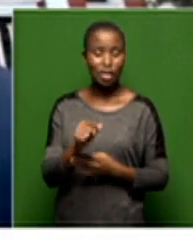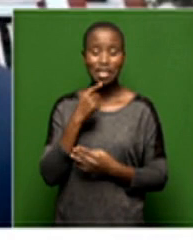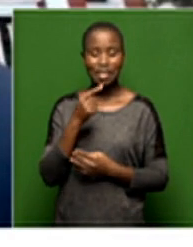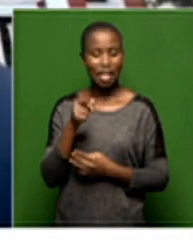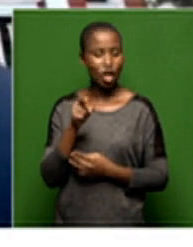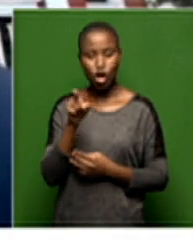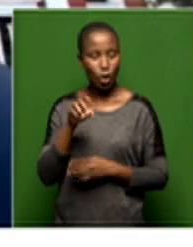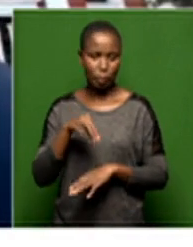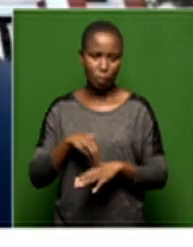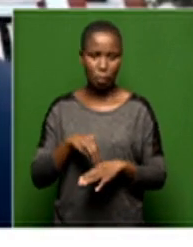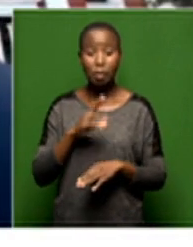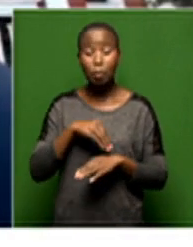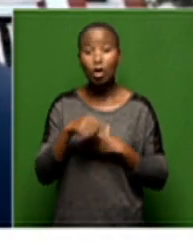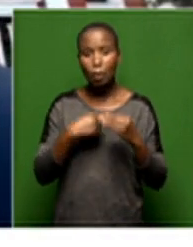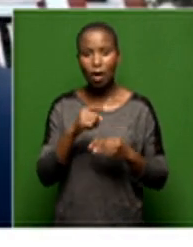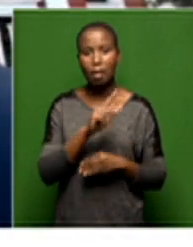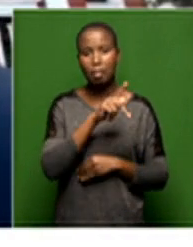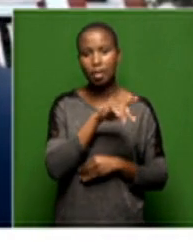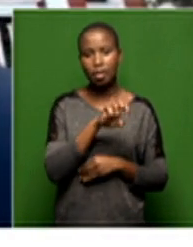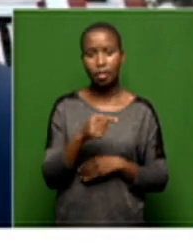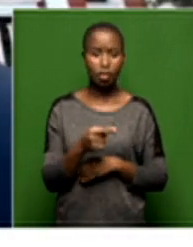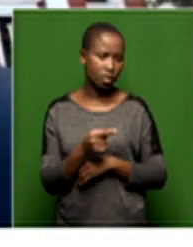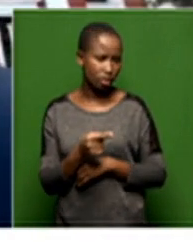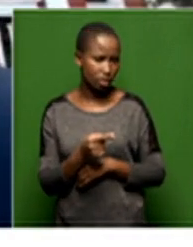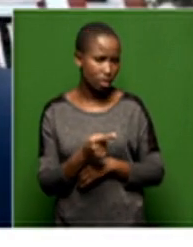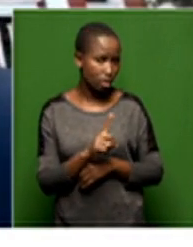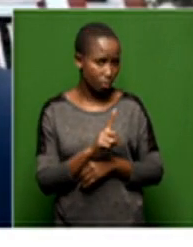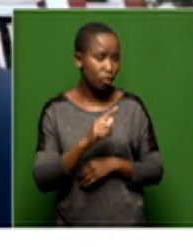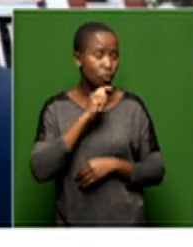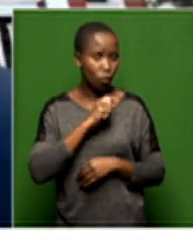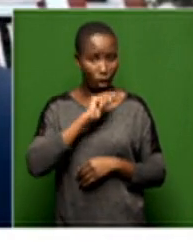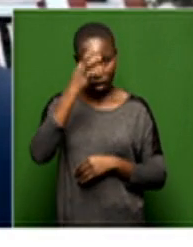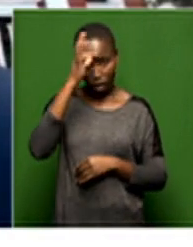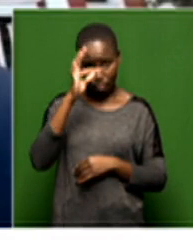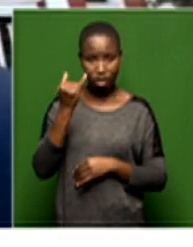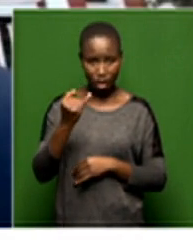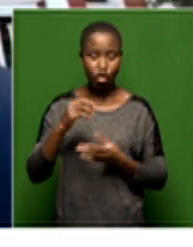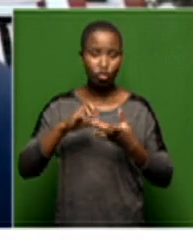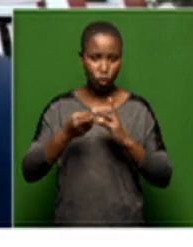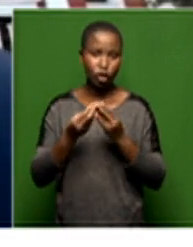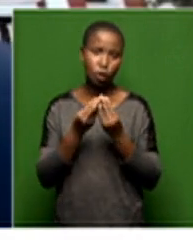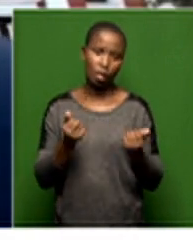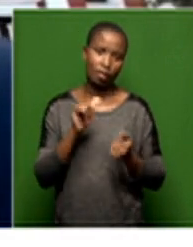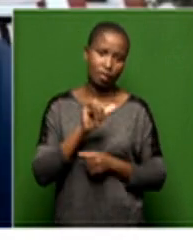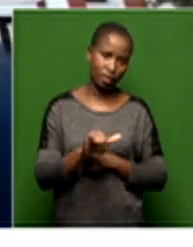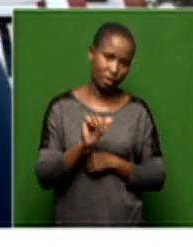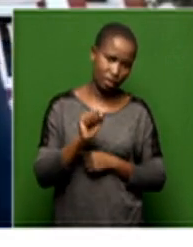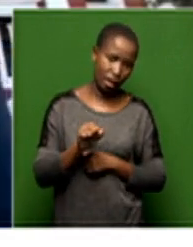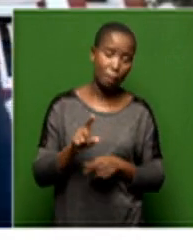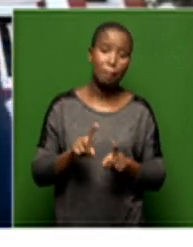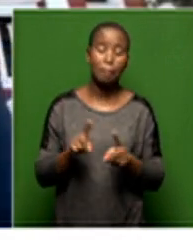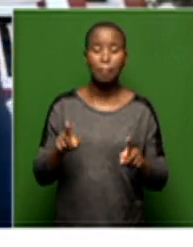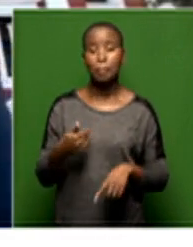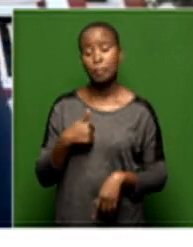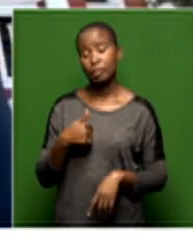The issue is about PPE. But government is responding to that, and it will continue to respond. But what I'm saying is